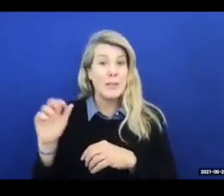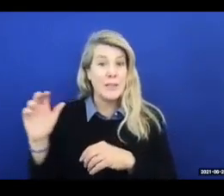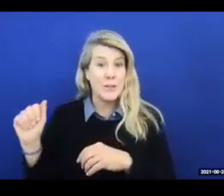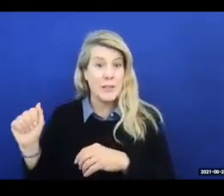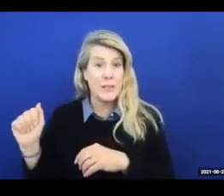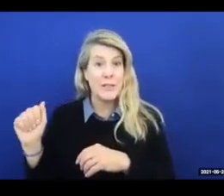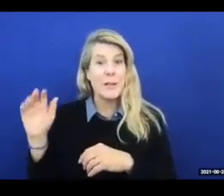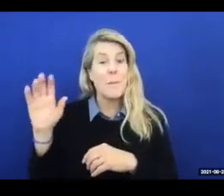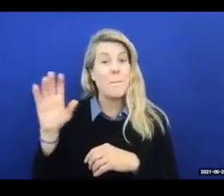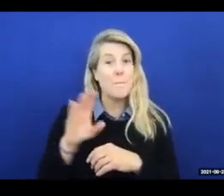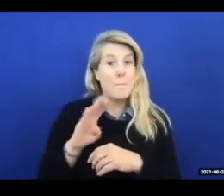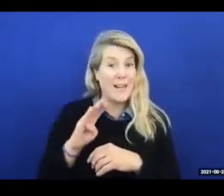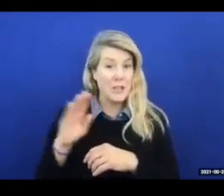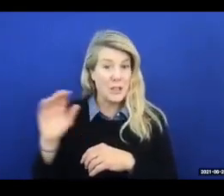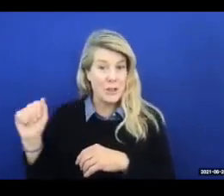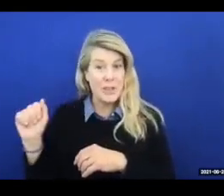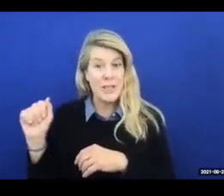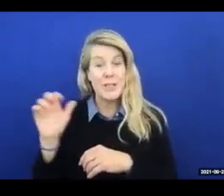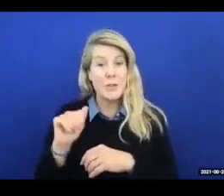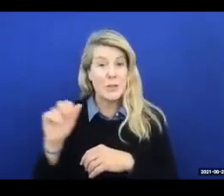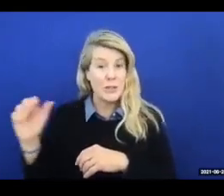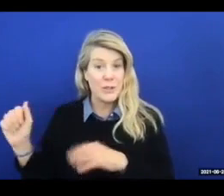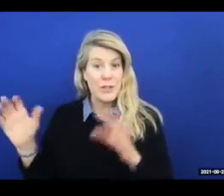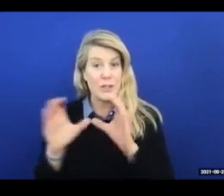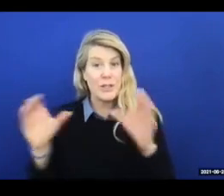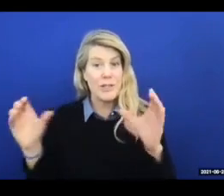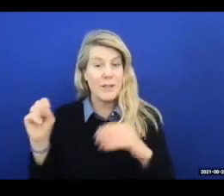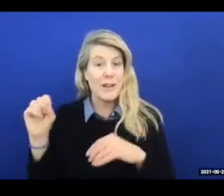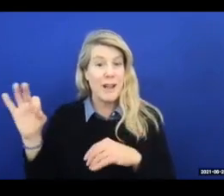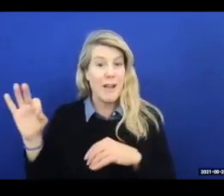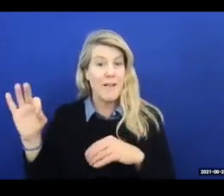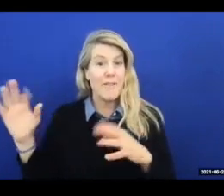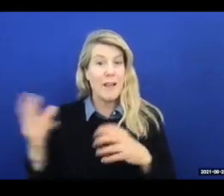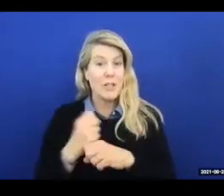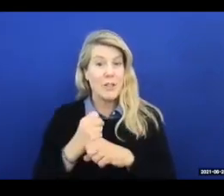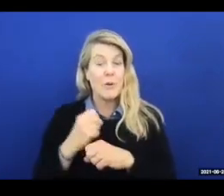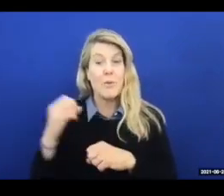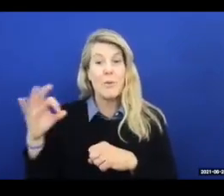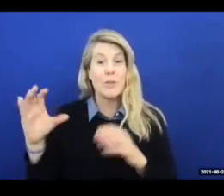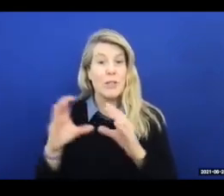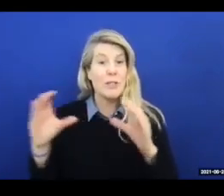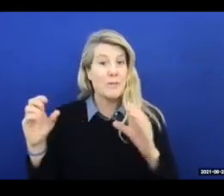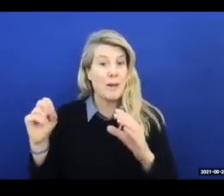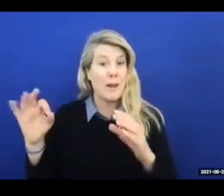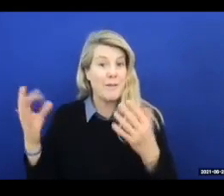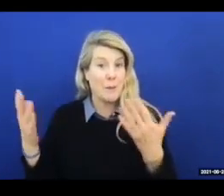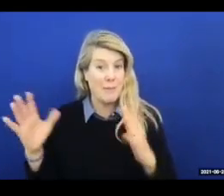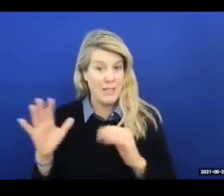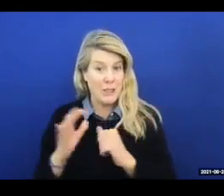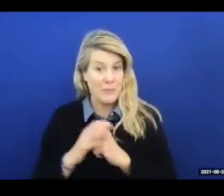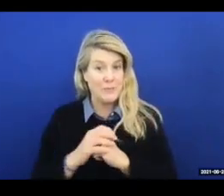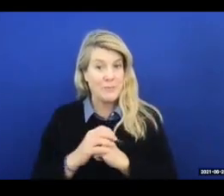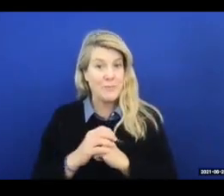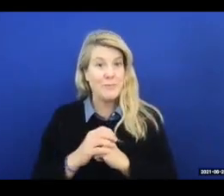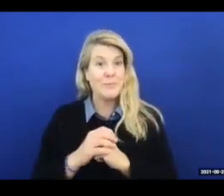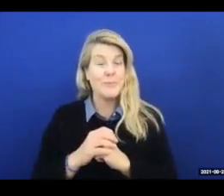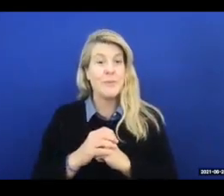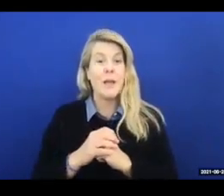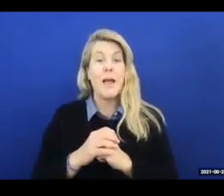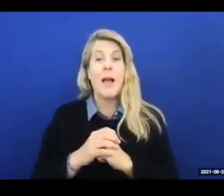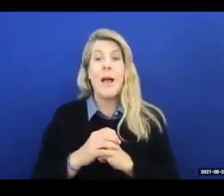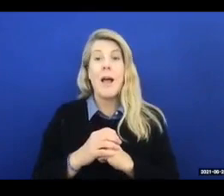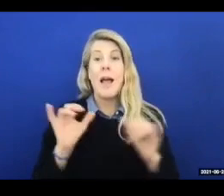degree, certificate of achievement, or certificate of completion. As